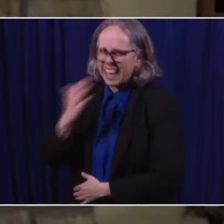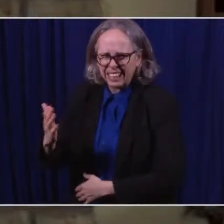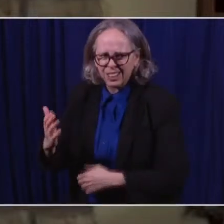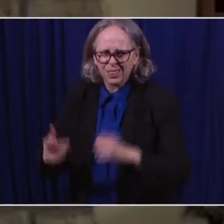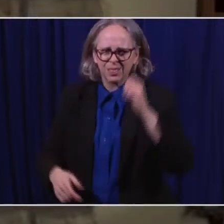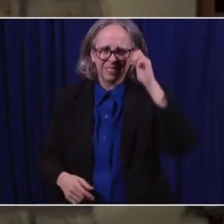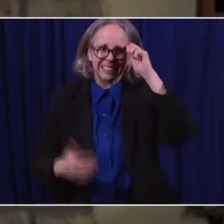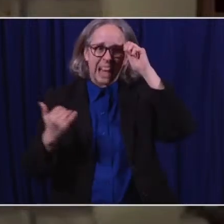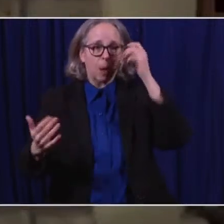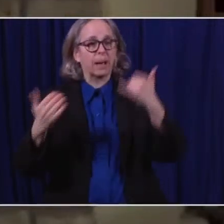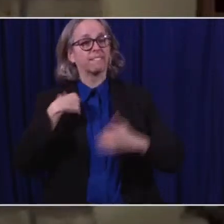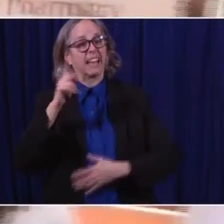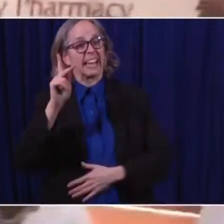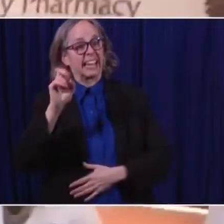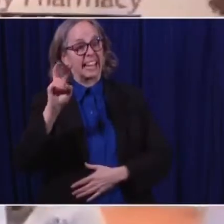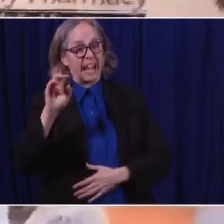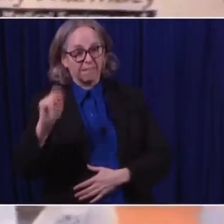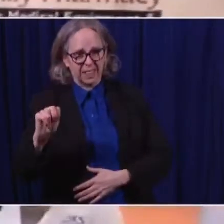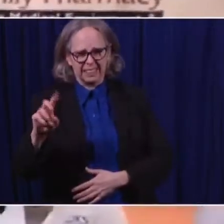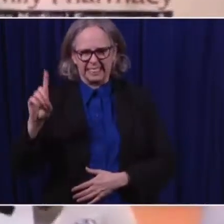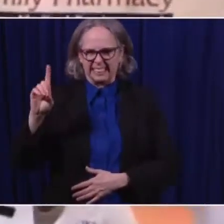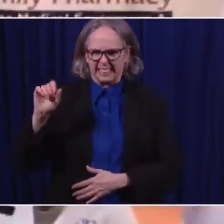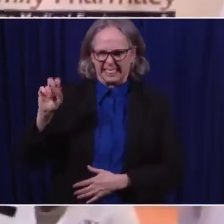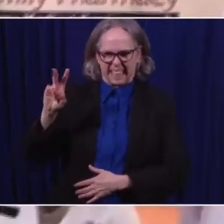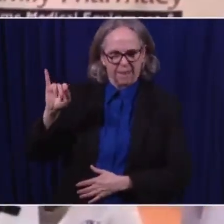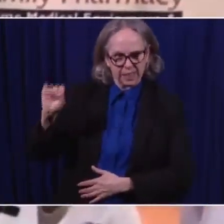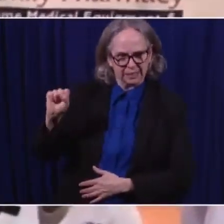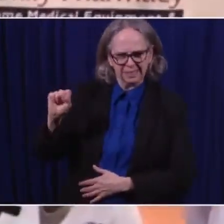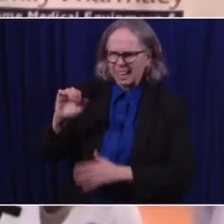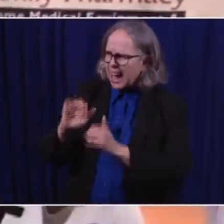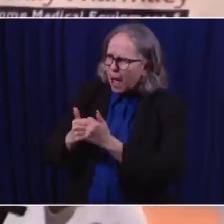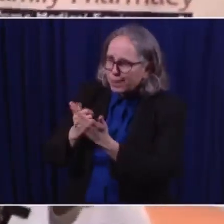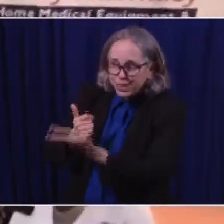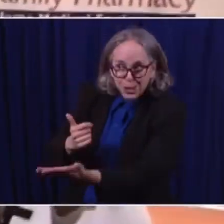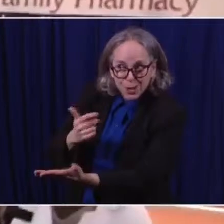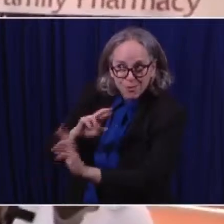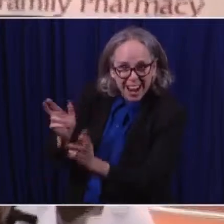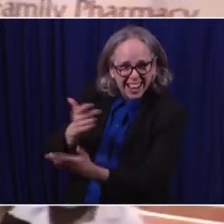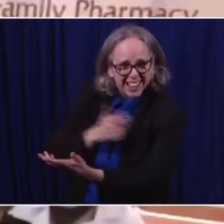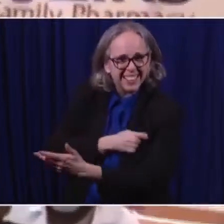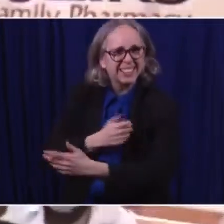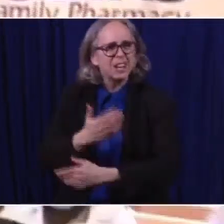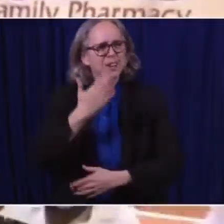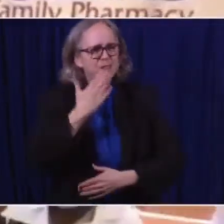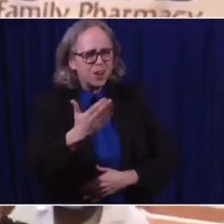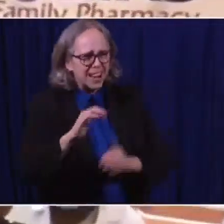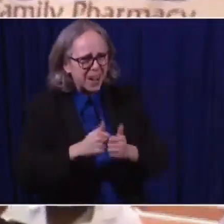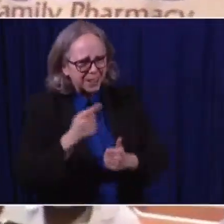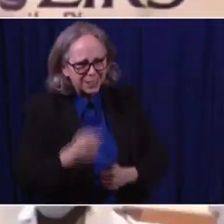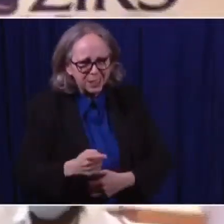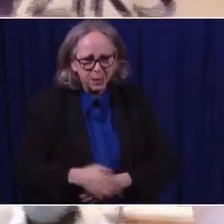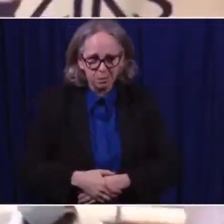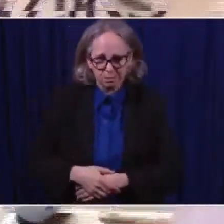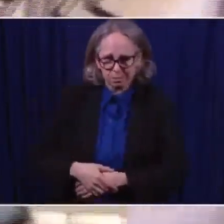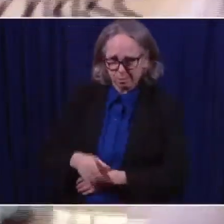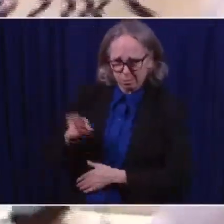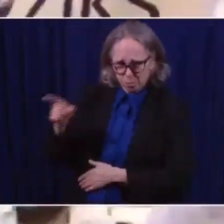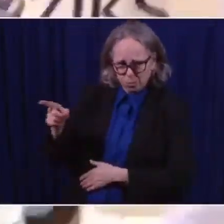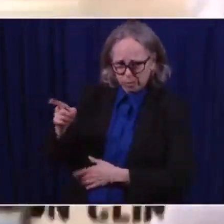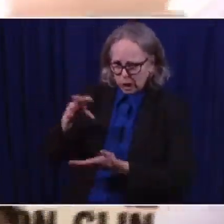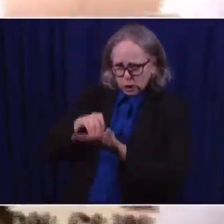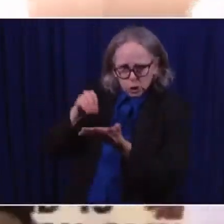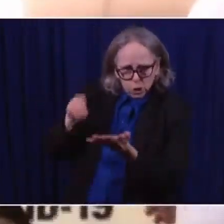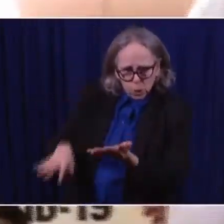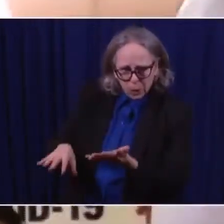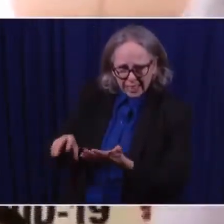Mr. Davis, how are you doing? Good. How are you doing? I am well. I understand you're a student at Wright State. Is that correct? Yes,